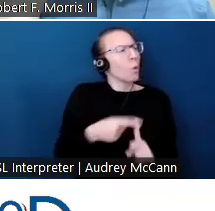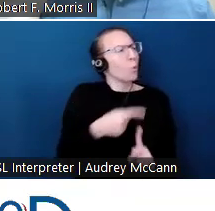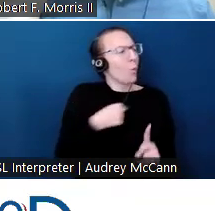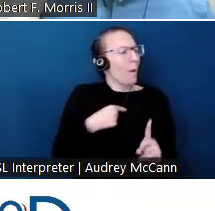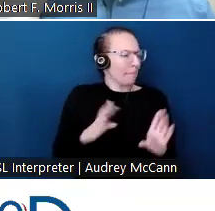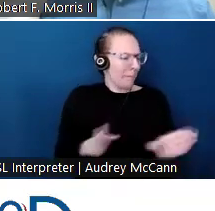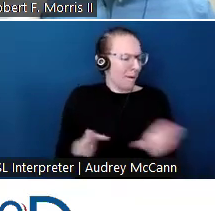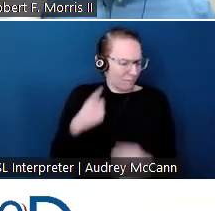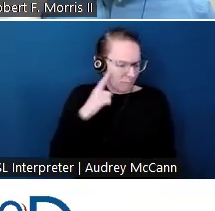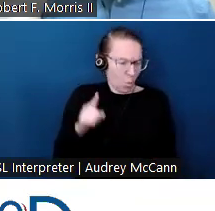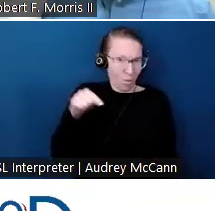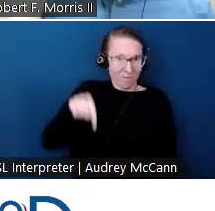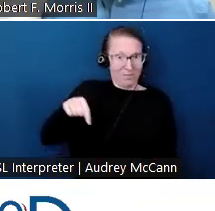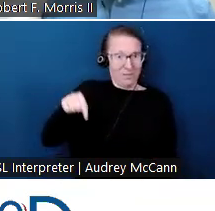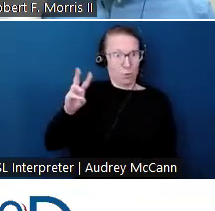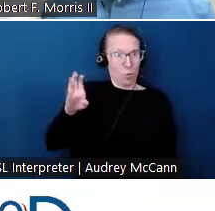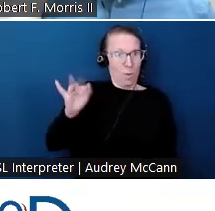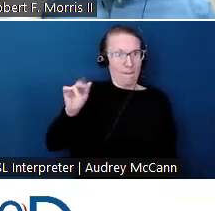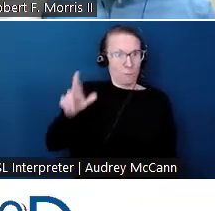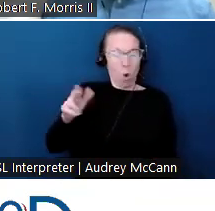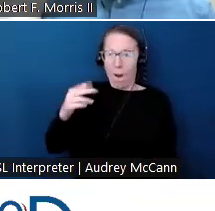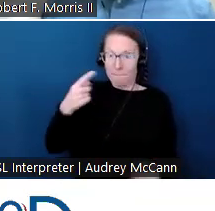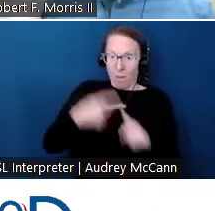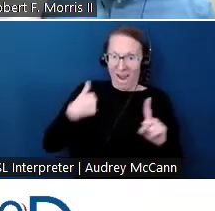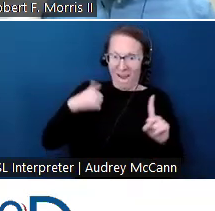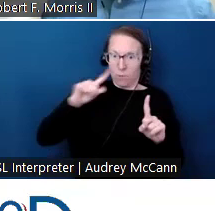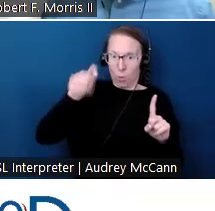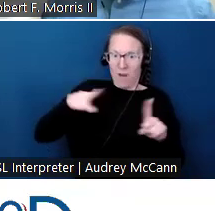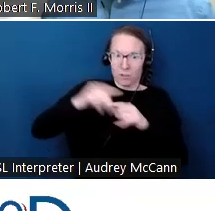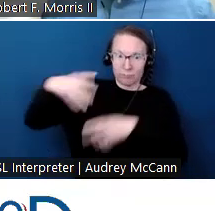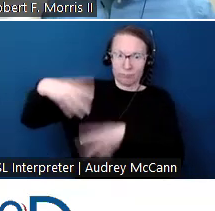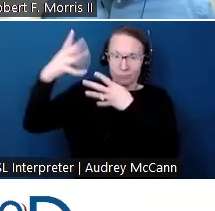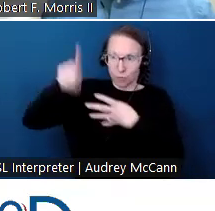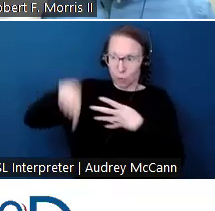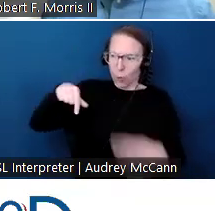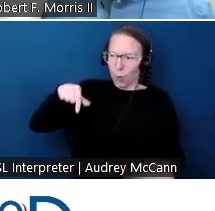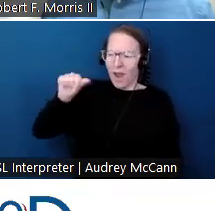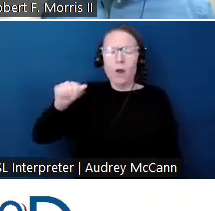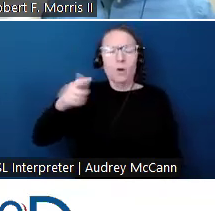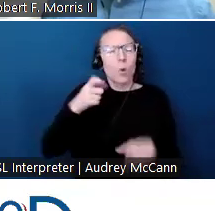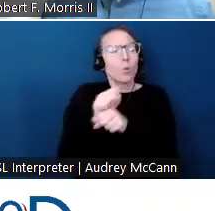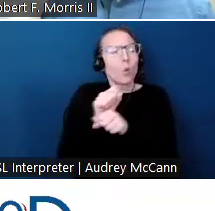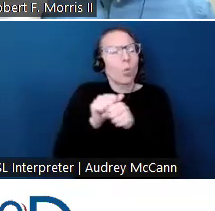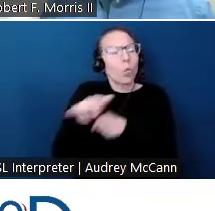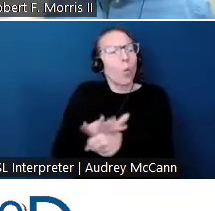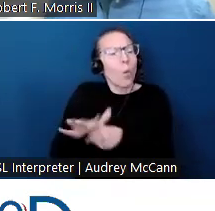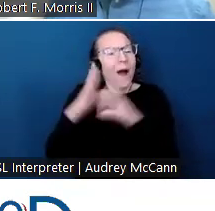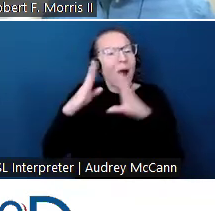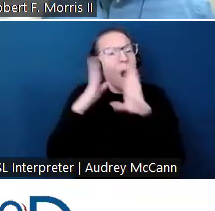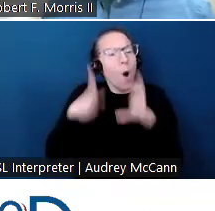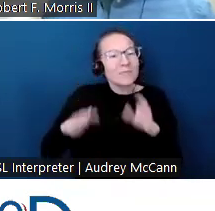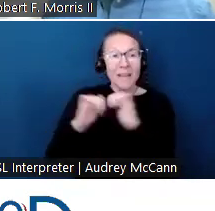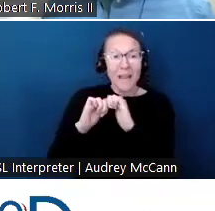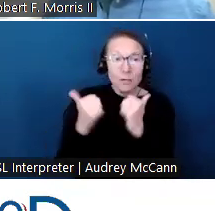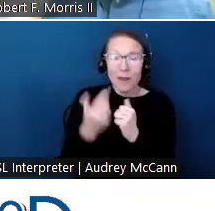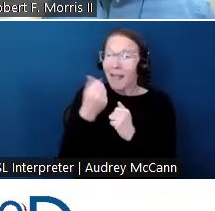this in the Q&A, just working with local housing agencies and any coordination there